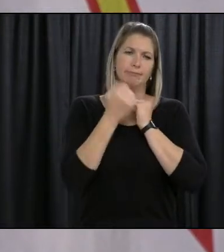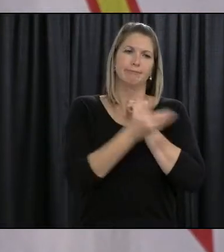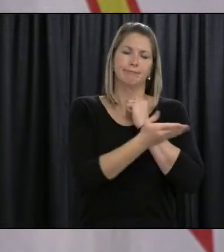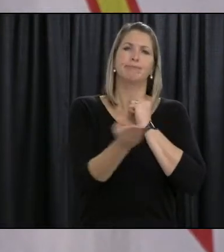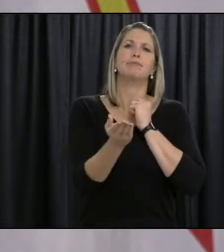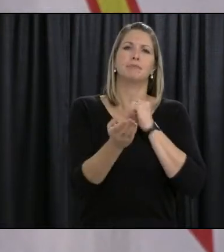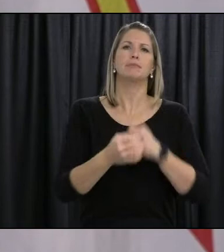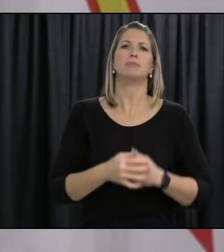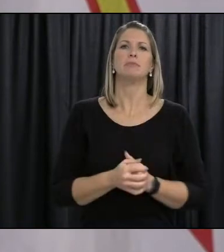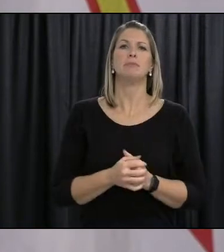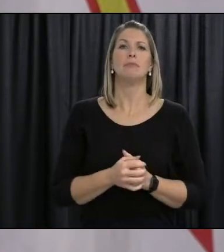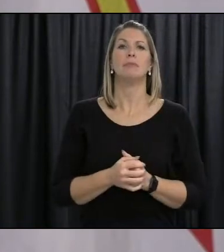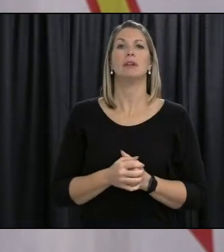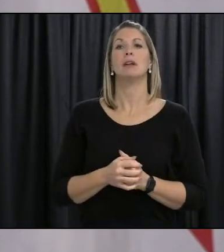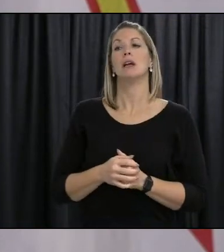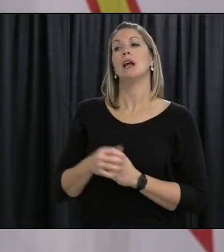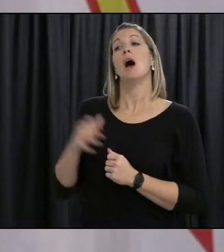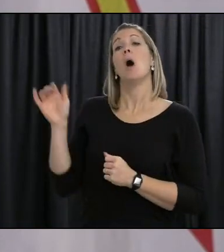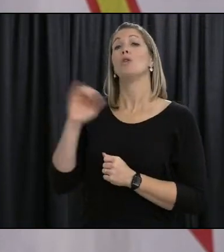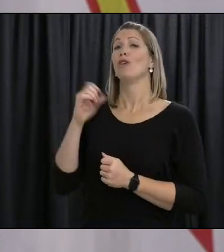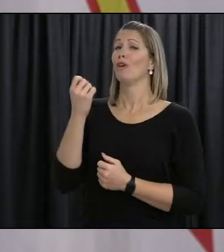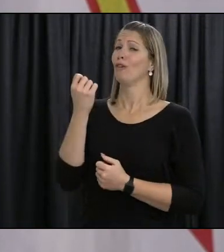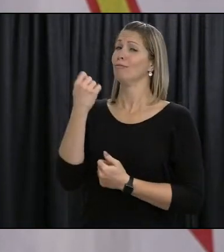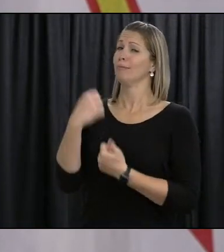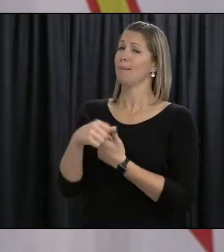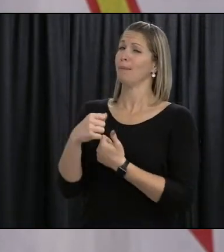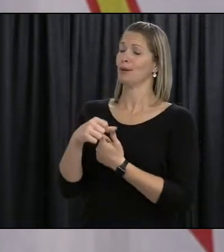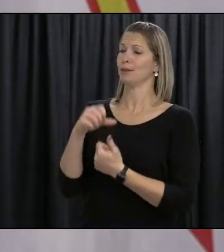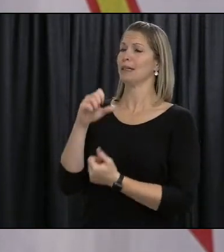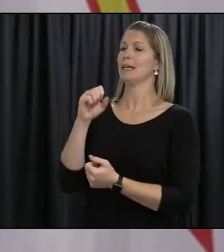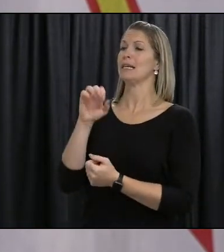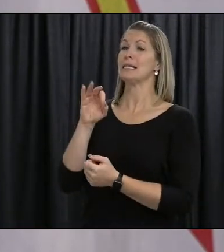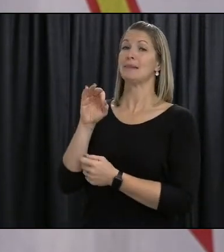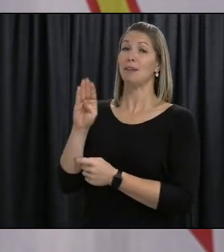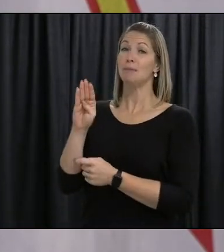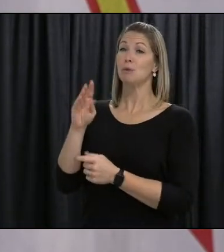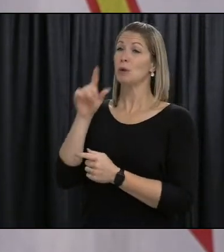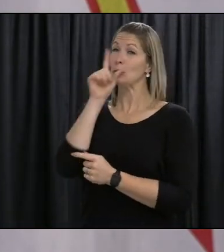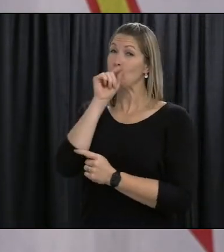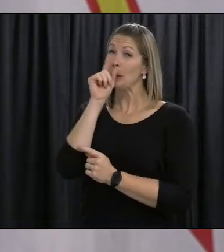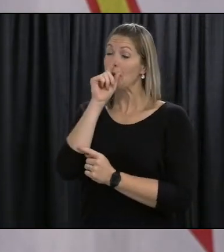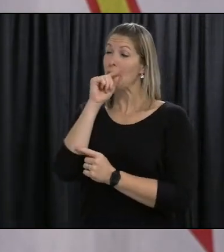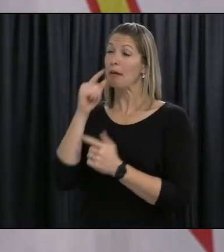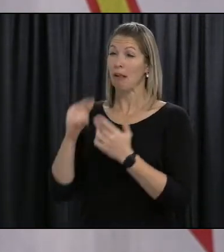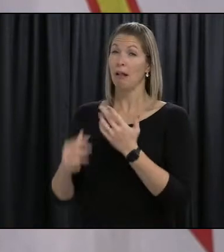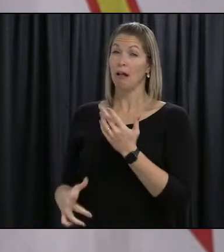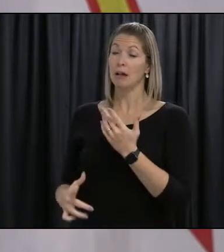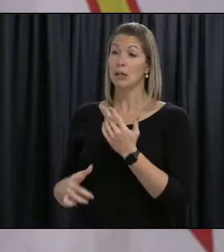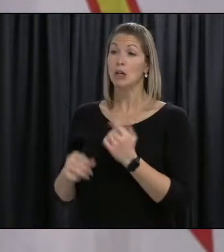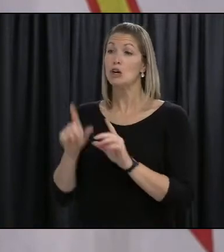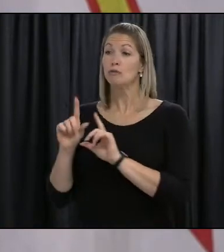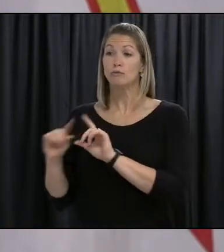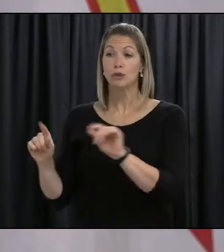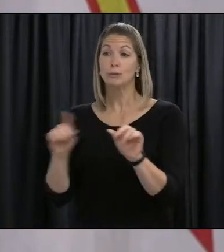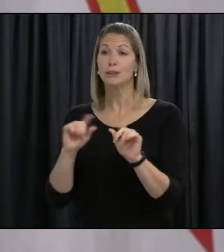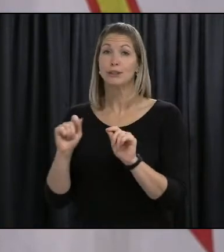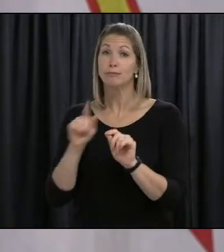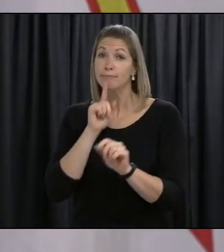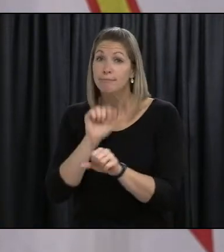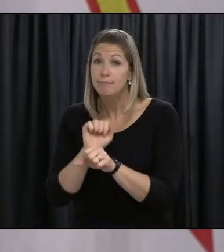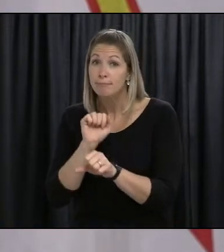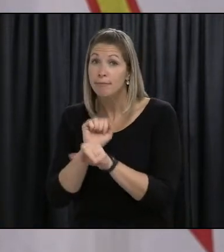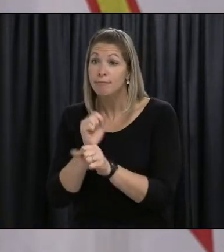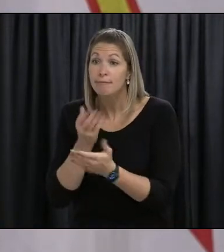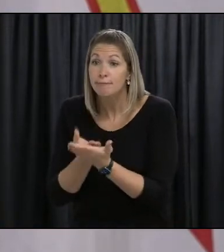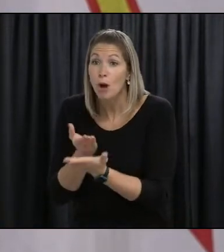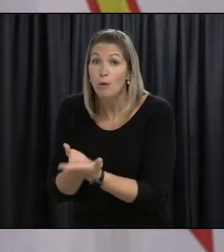social media may be old, inaccurate, or not applicable to Newfoundland and Labrador. We understand these are uncertain